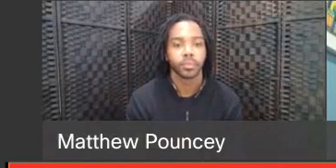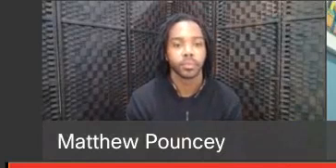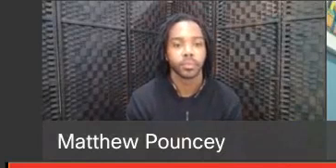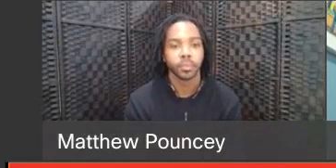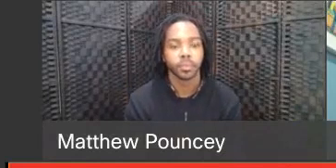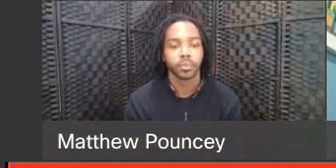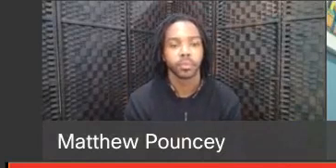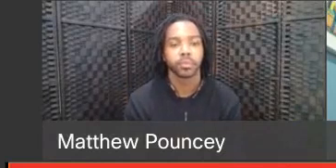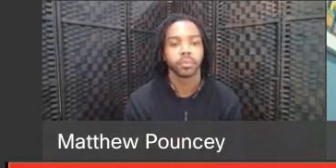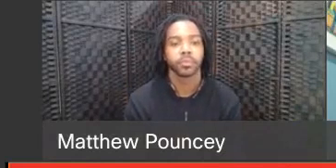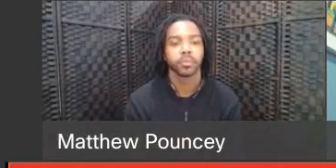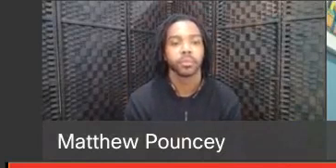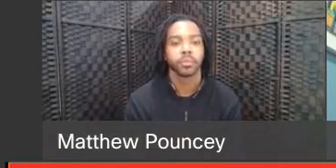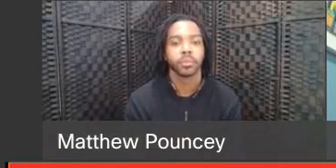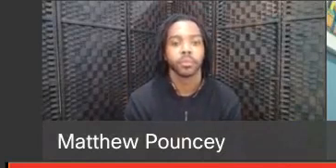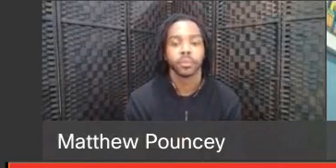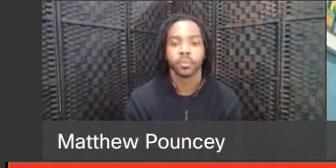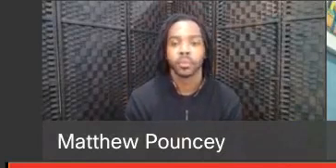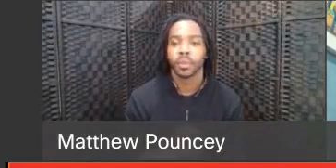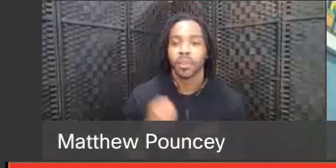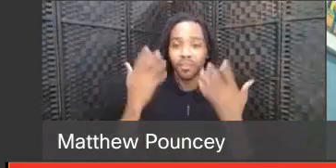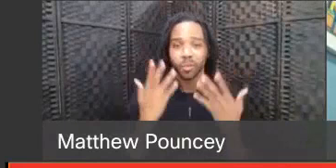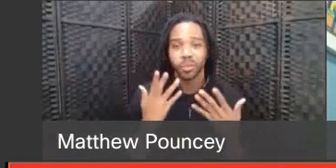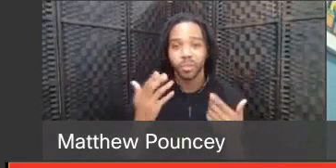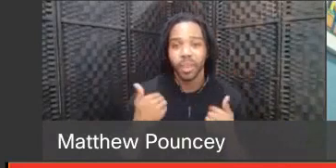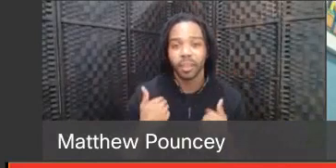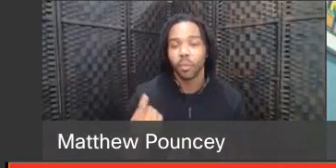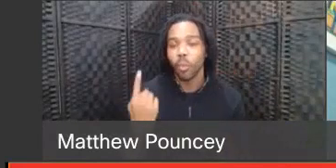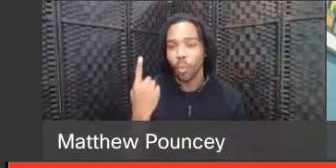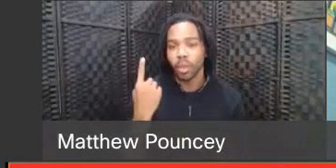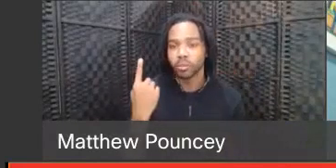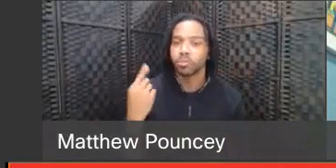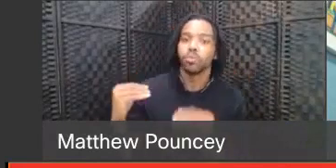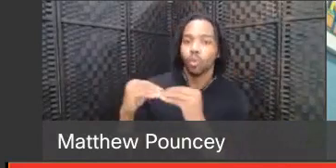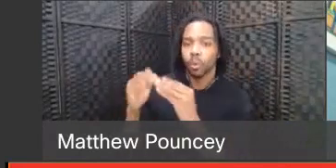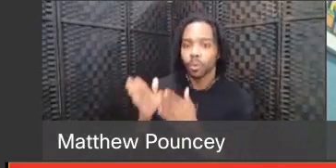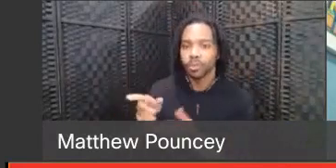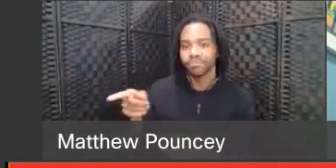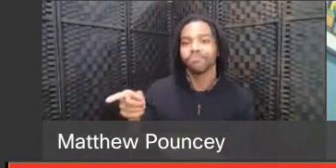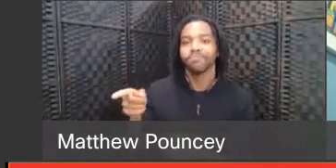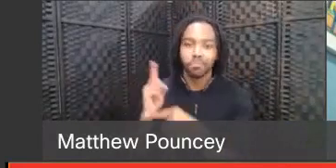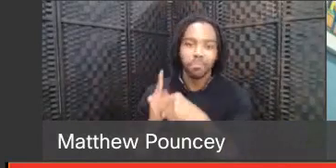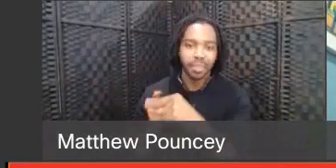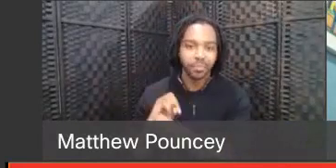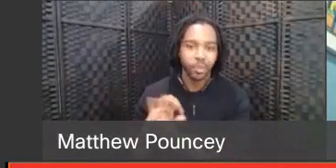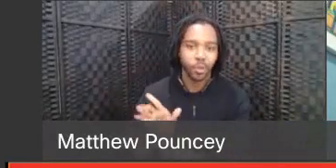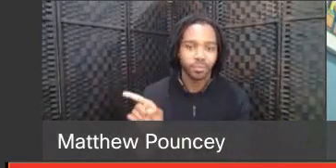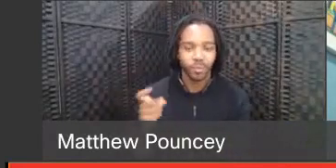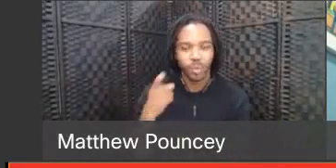We have had, unfortunately, one additional person test positive in the last week.